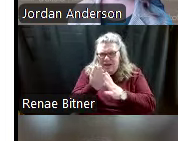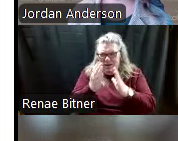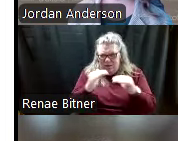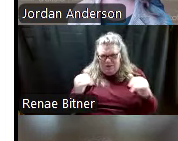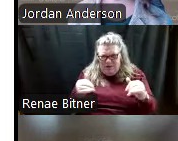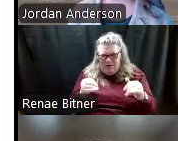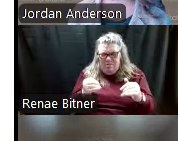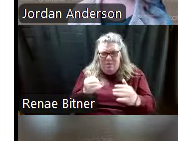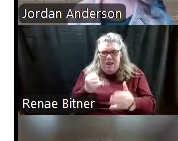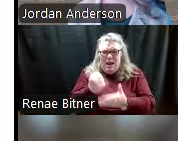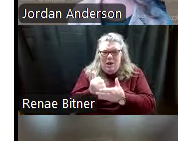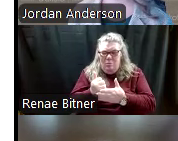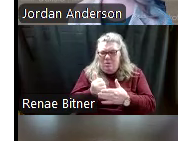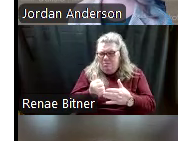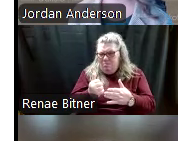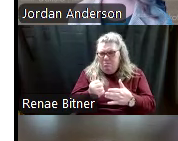where they need to be.